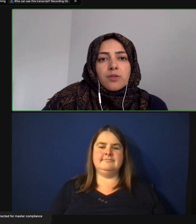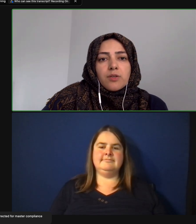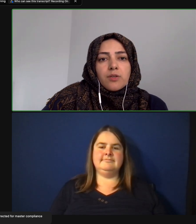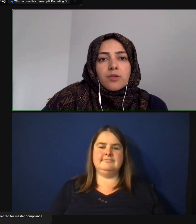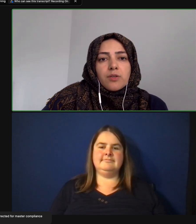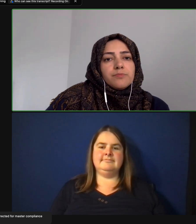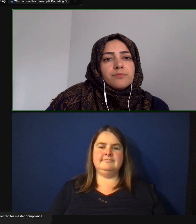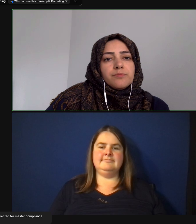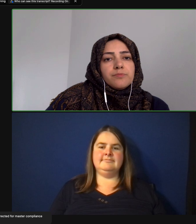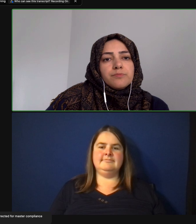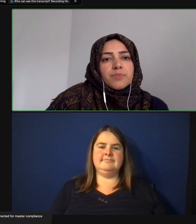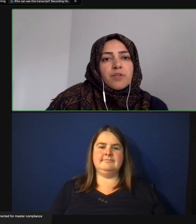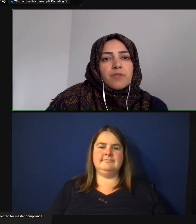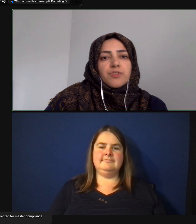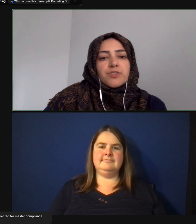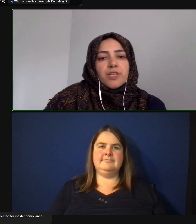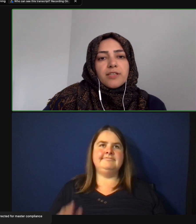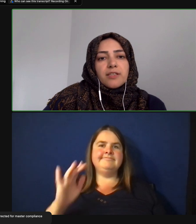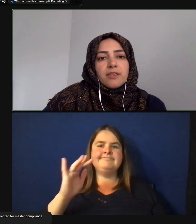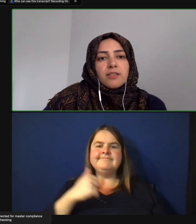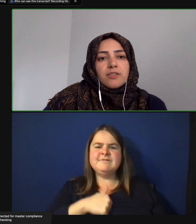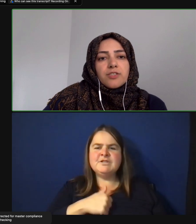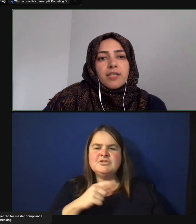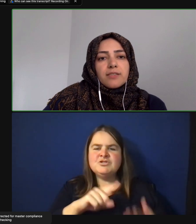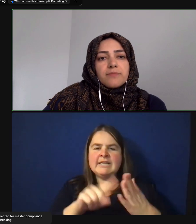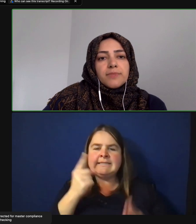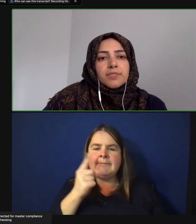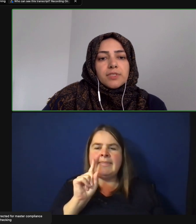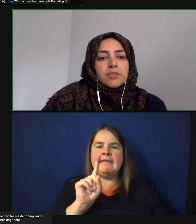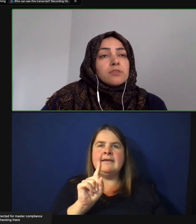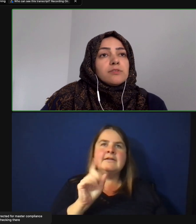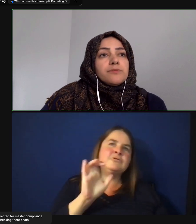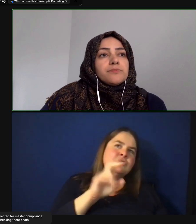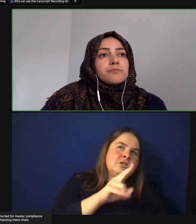So, sorry, I was just checking the charts.